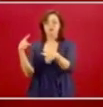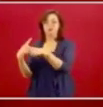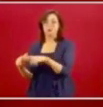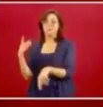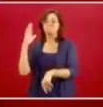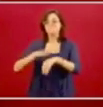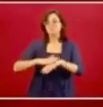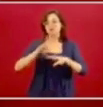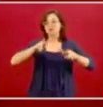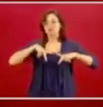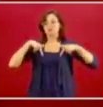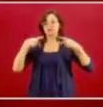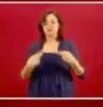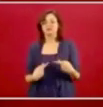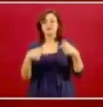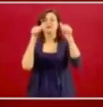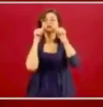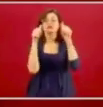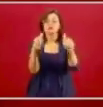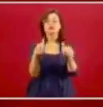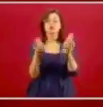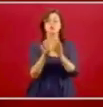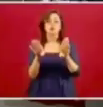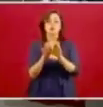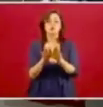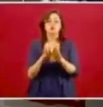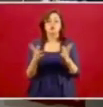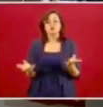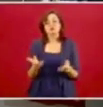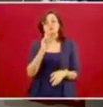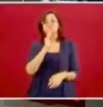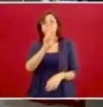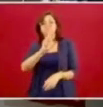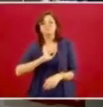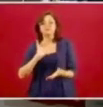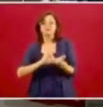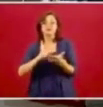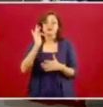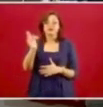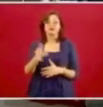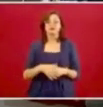be implemented for the people with